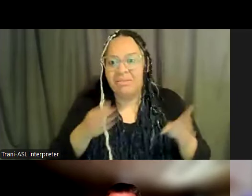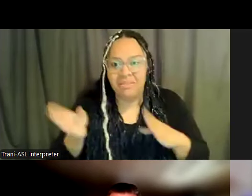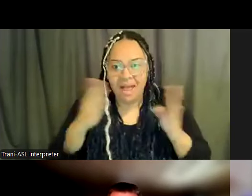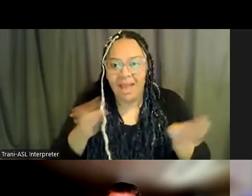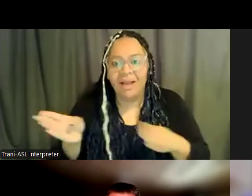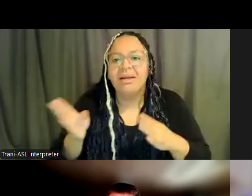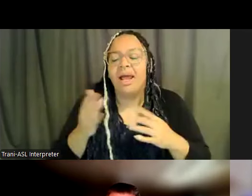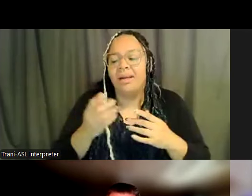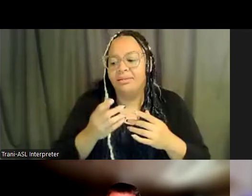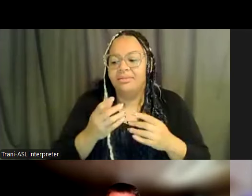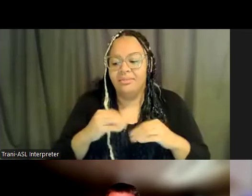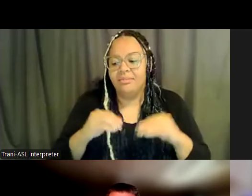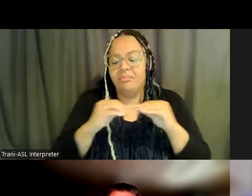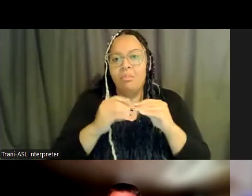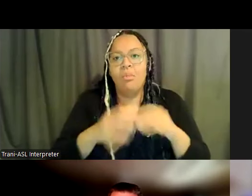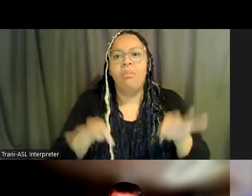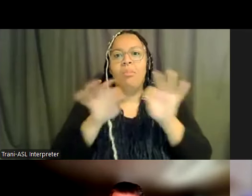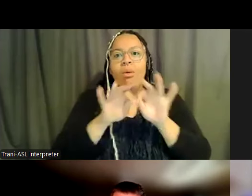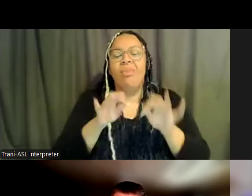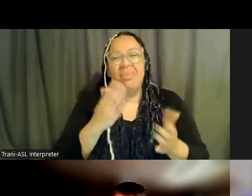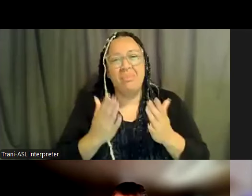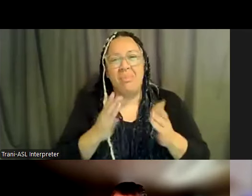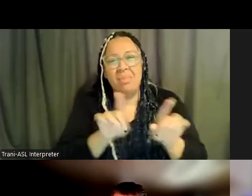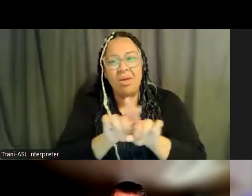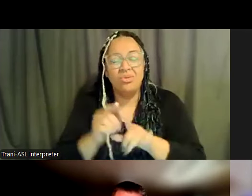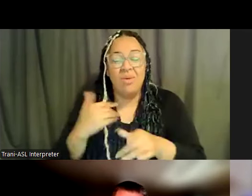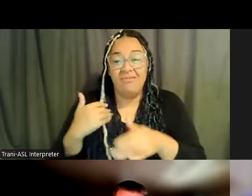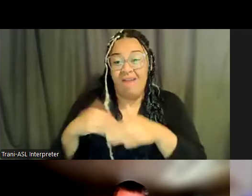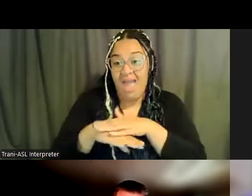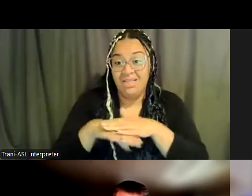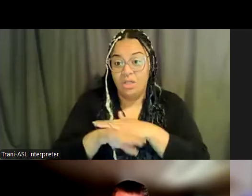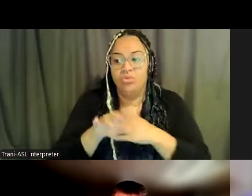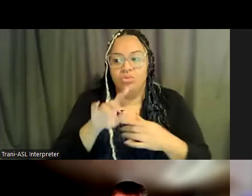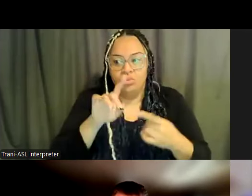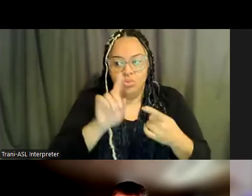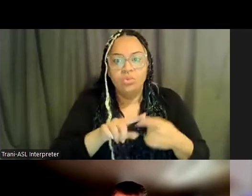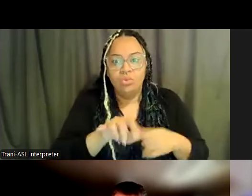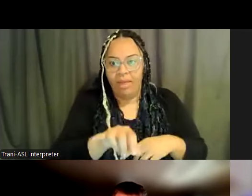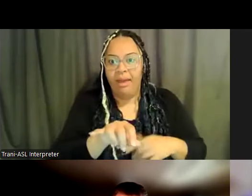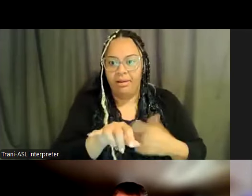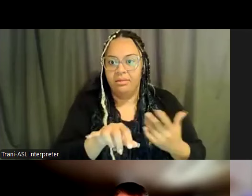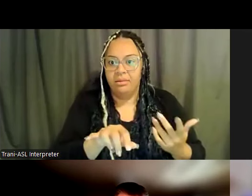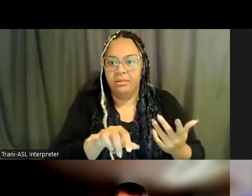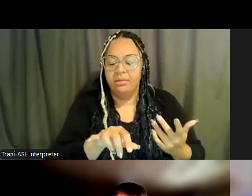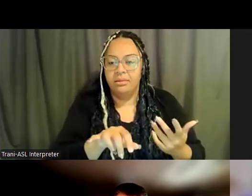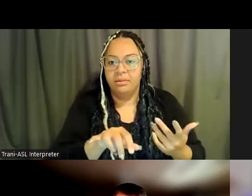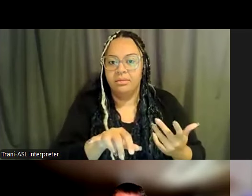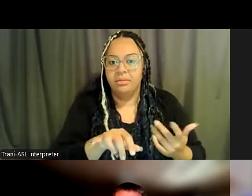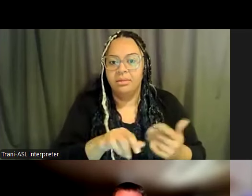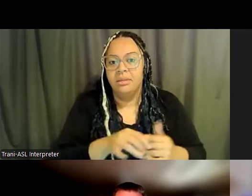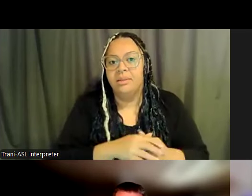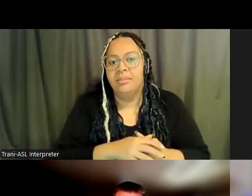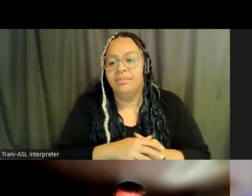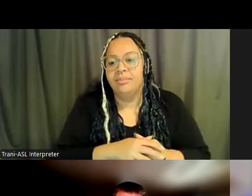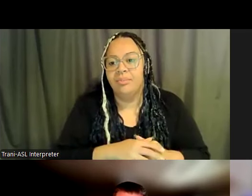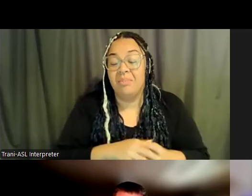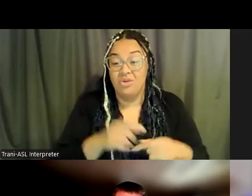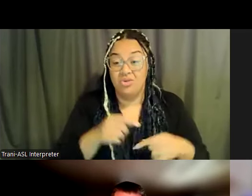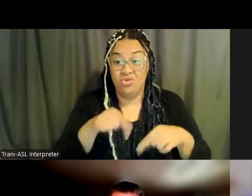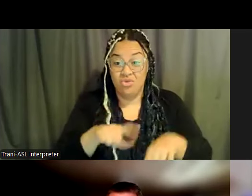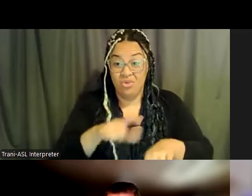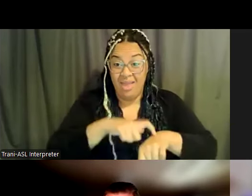more importantly, as we're going to talk about, they also probably had access to those means. But that period of time when someone is in that distress